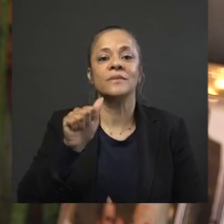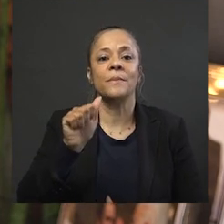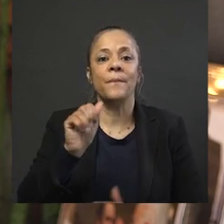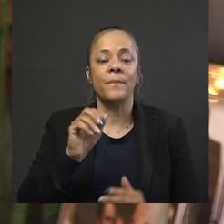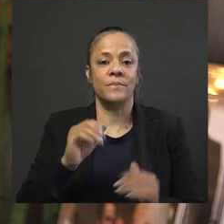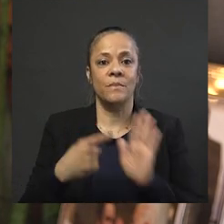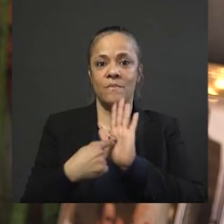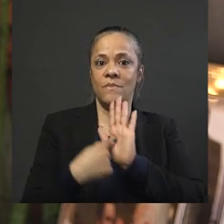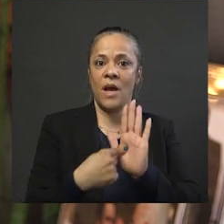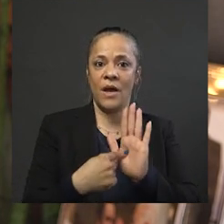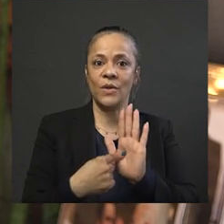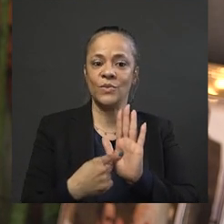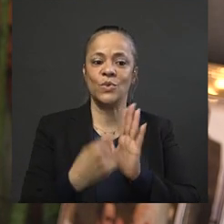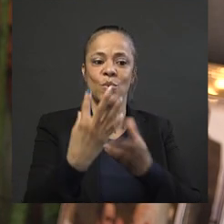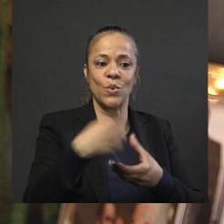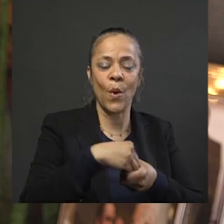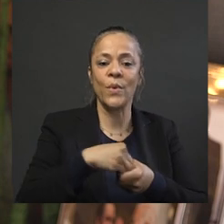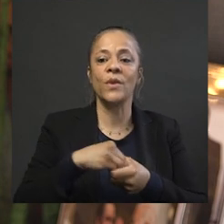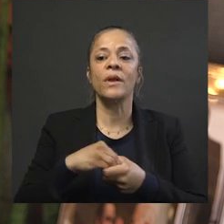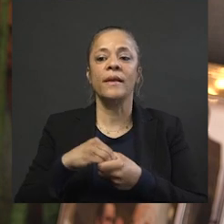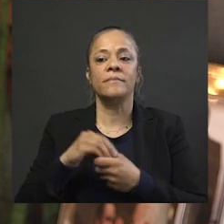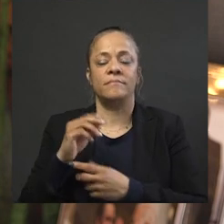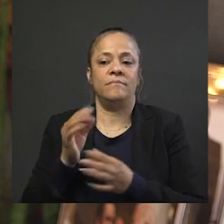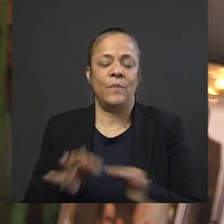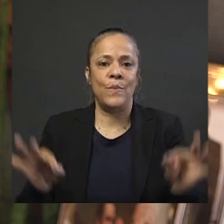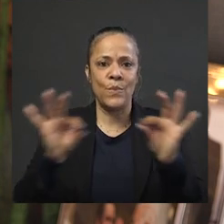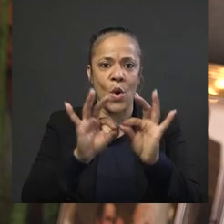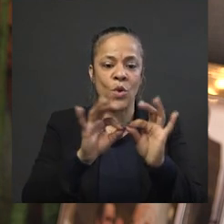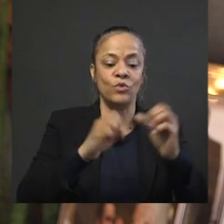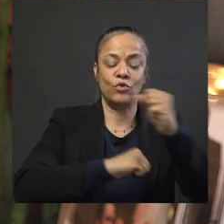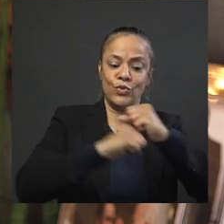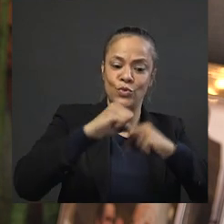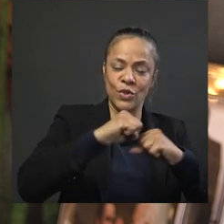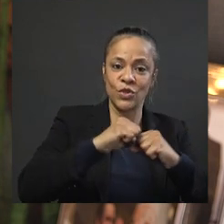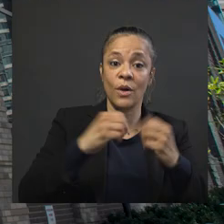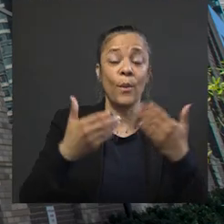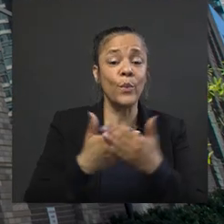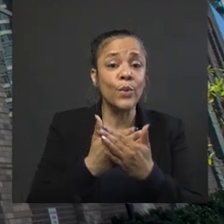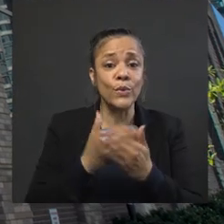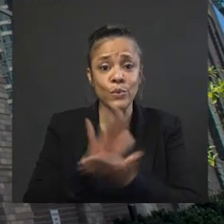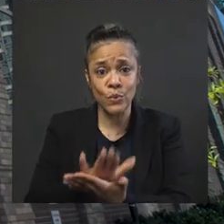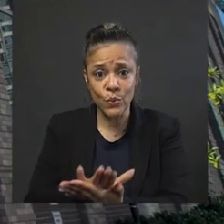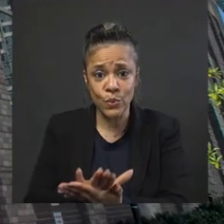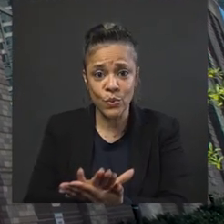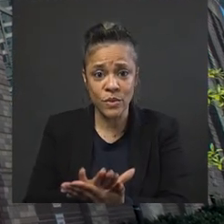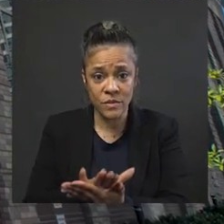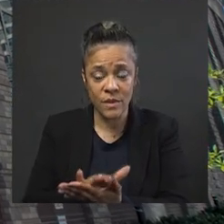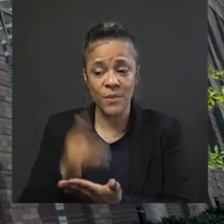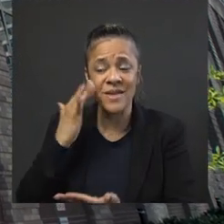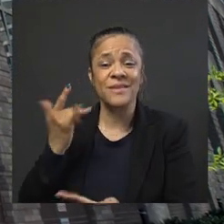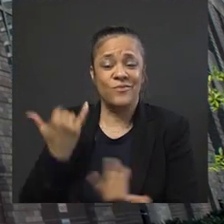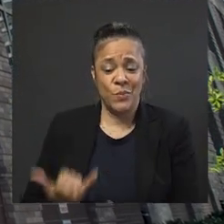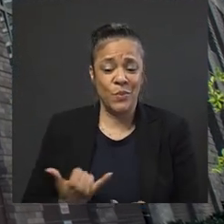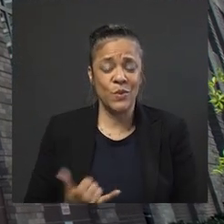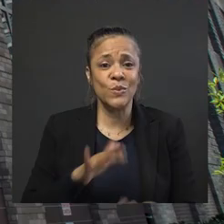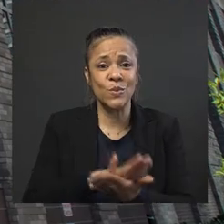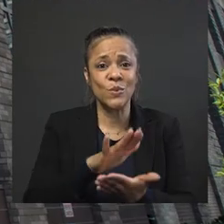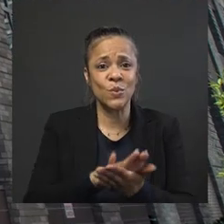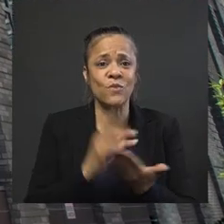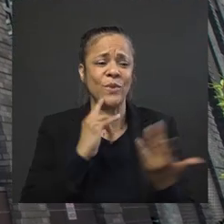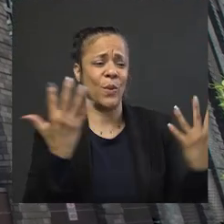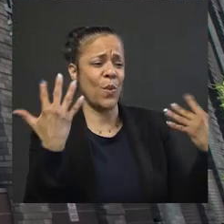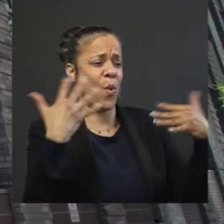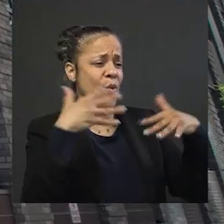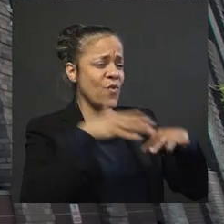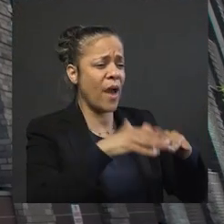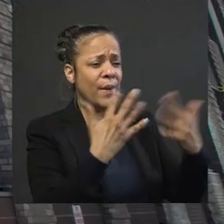growth by leveraging development and the private sector to incorporate key community benefits, such as the construction of brand new public schools to alleviate the school